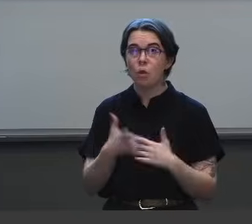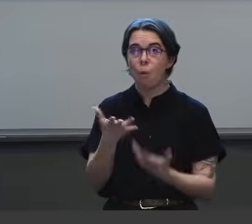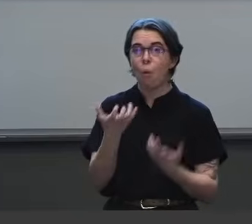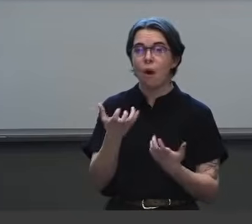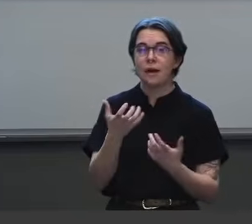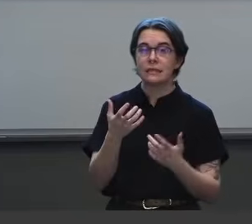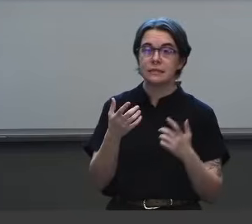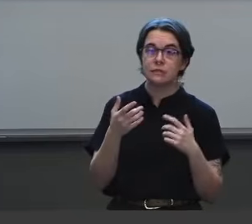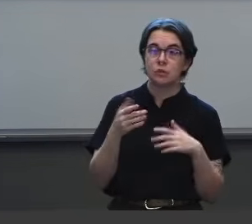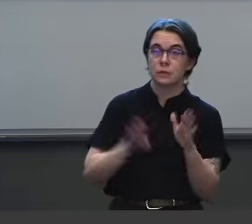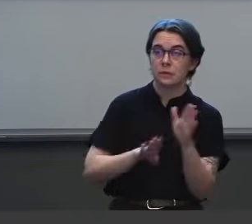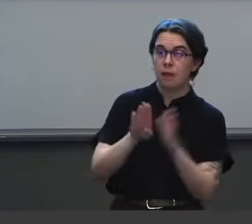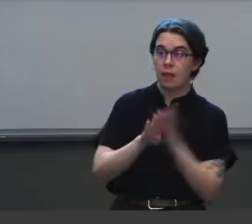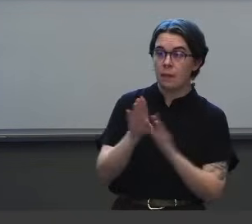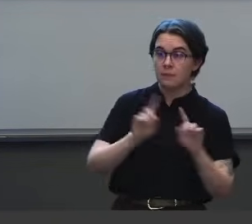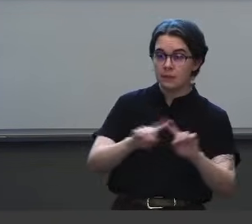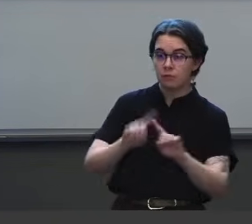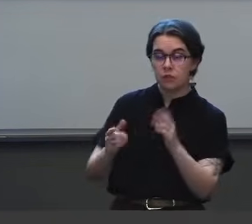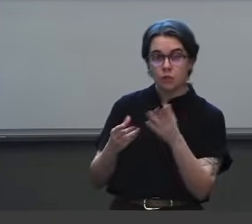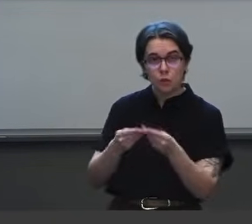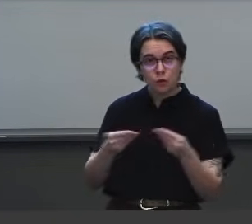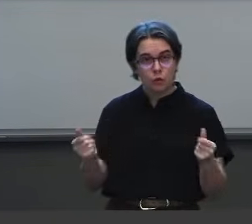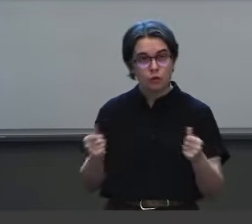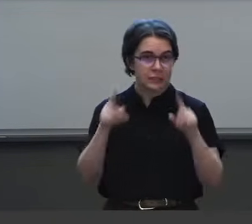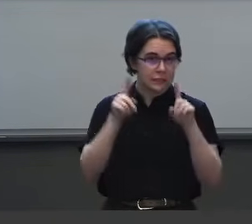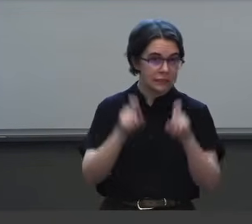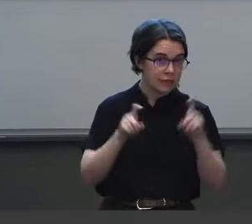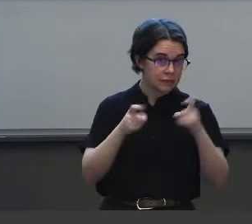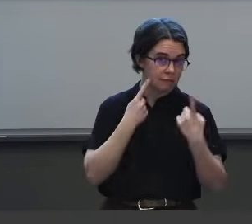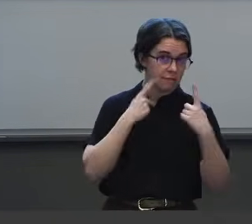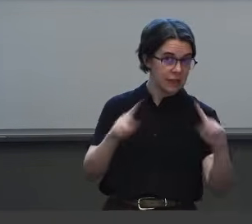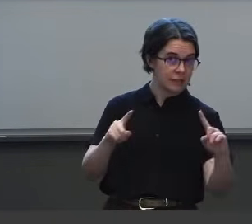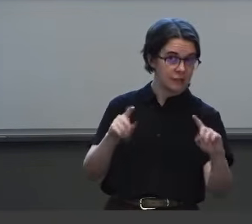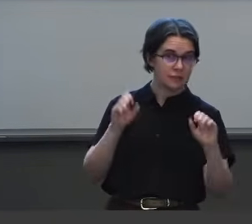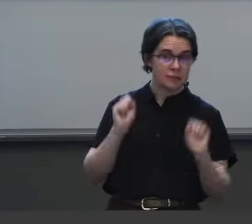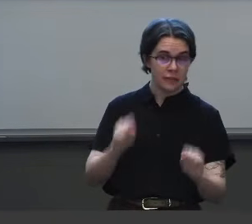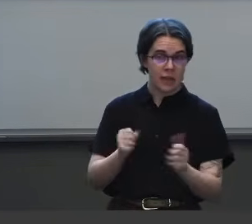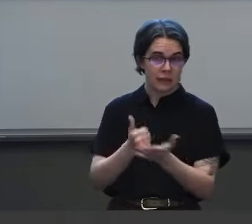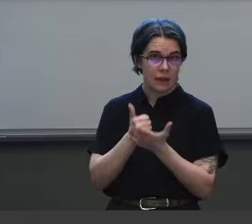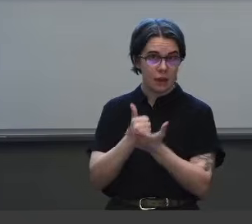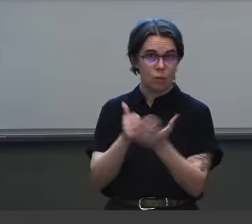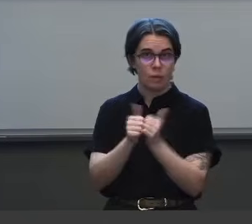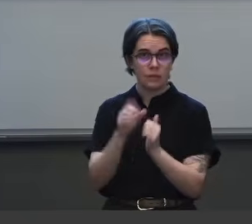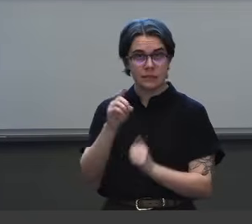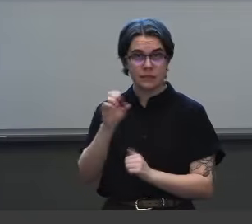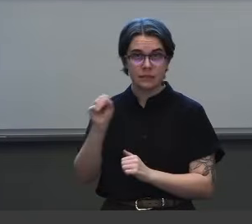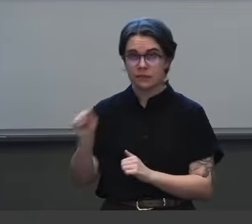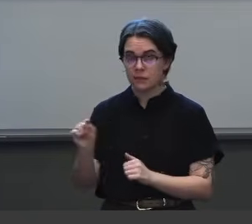solutions that are better suited to the unique problem of decreased sound tolerance in autism.